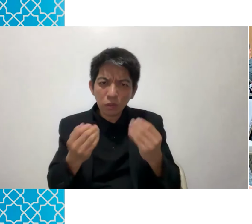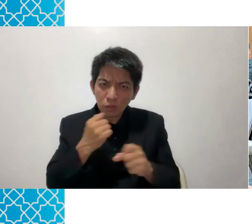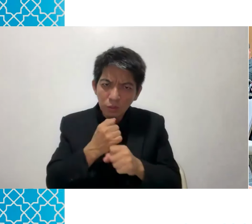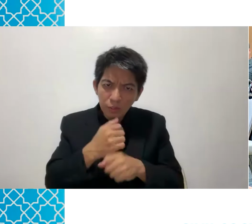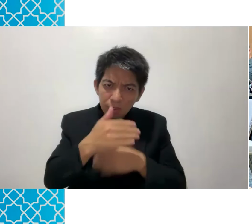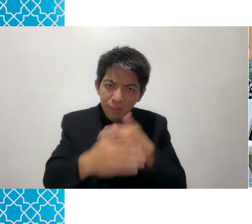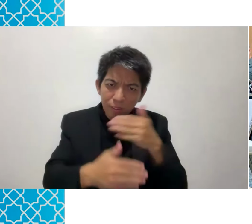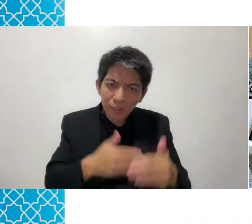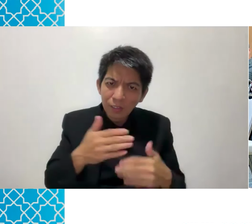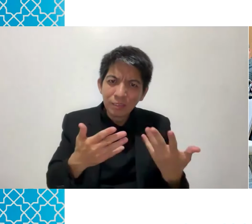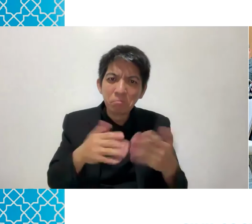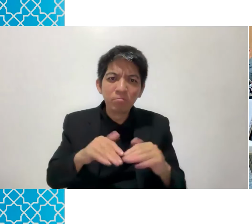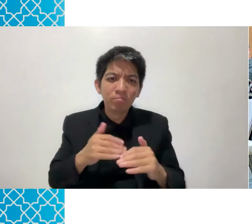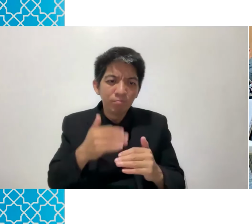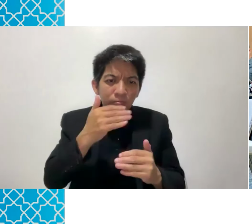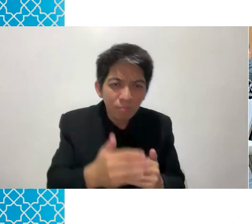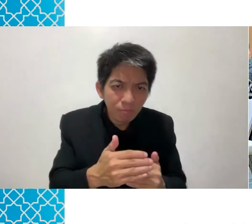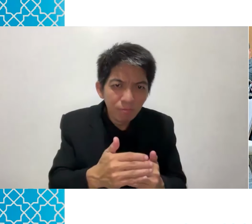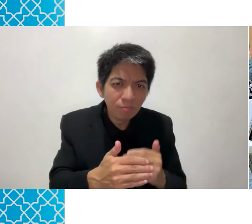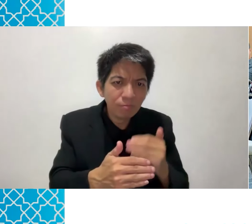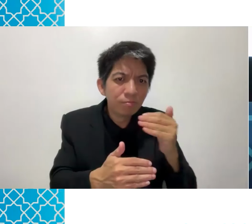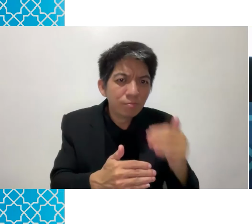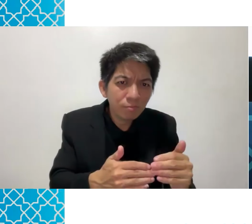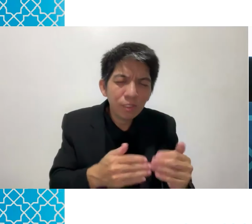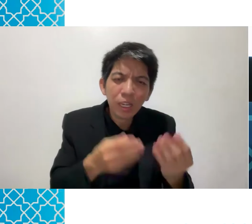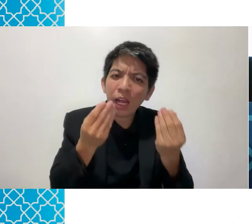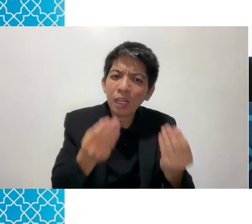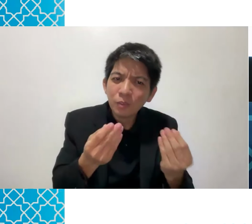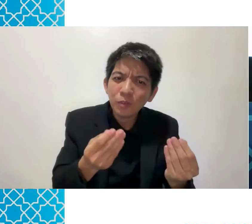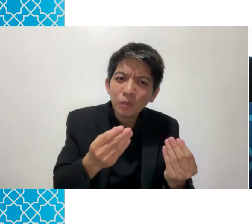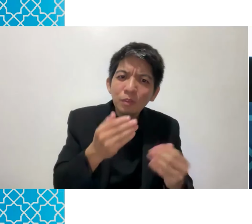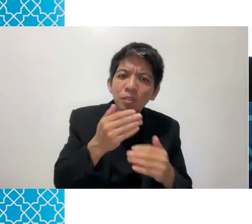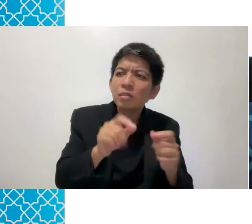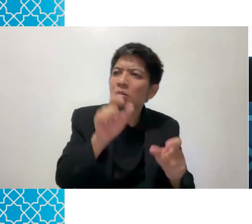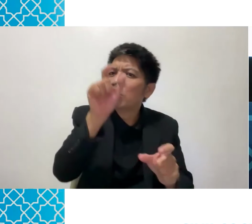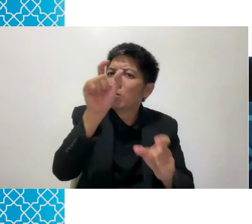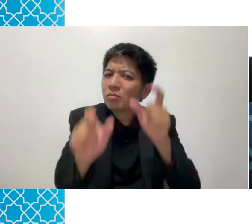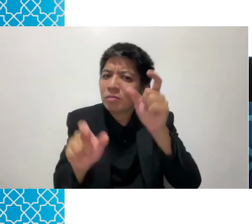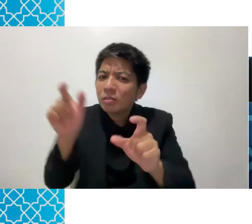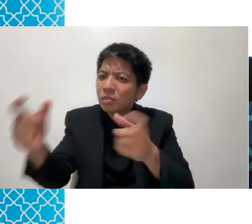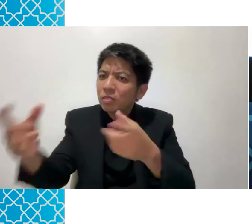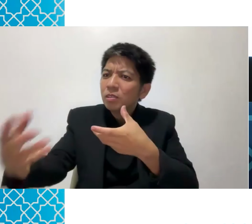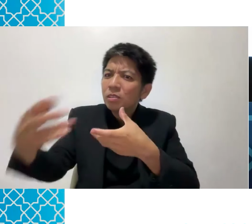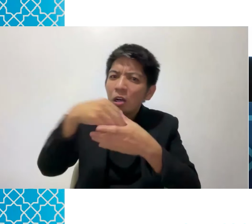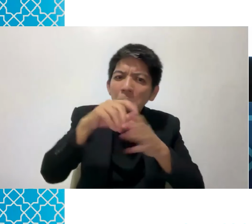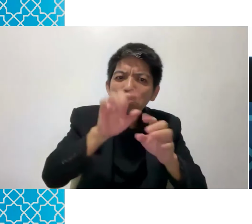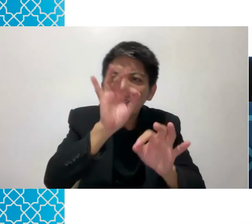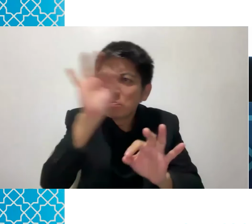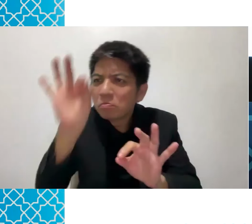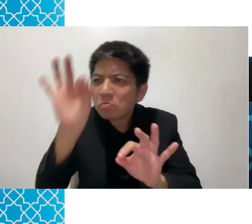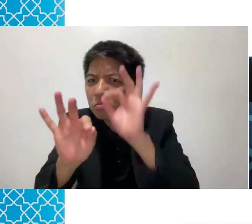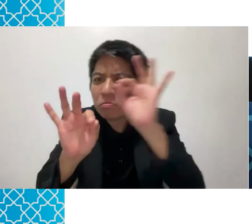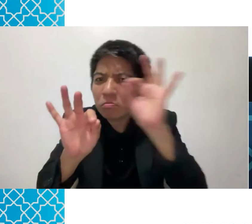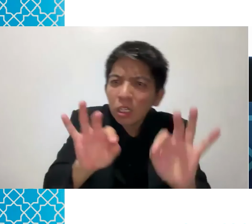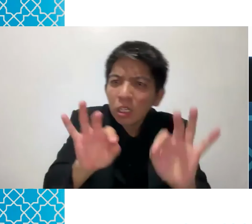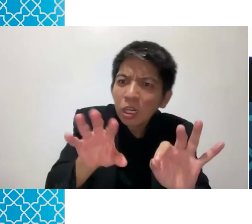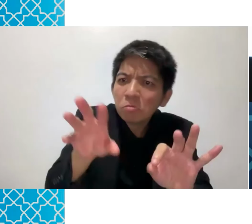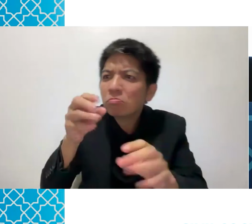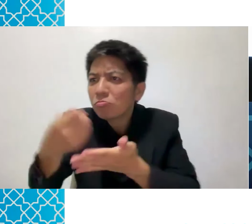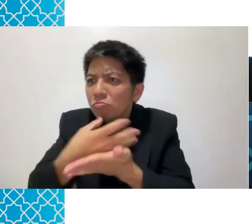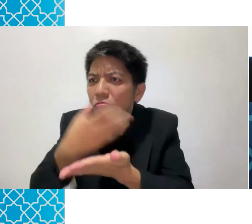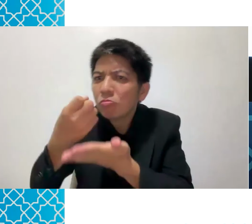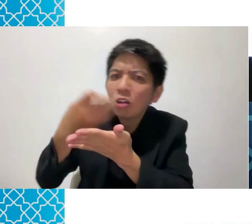to engage with communities, listen to communities' views. If they are not there, actually, when they come up